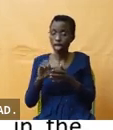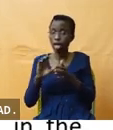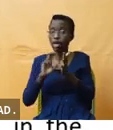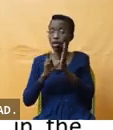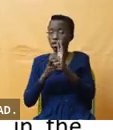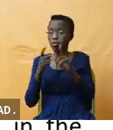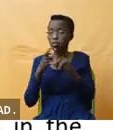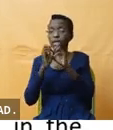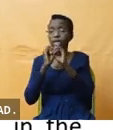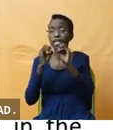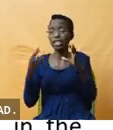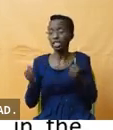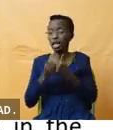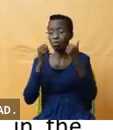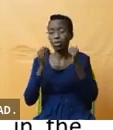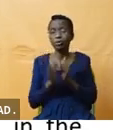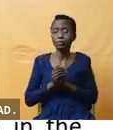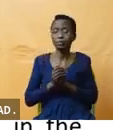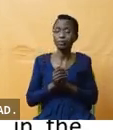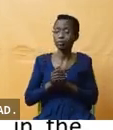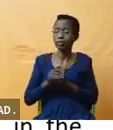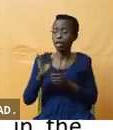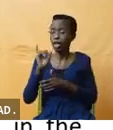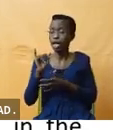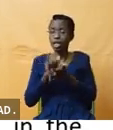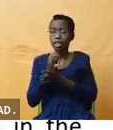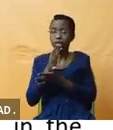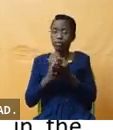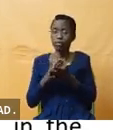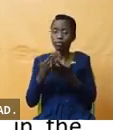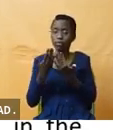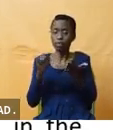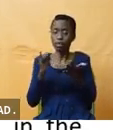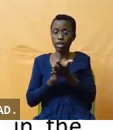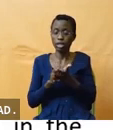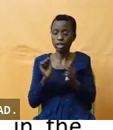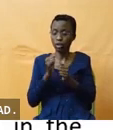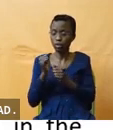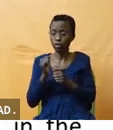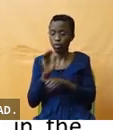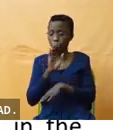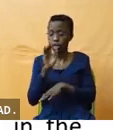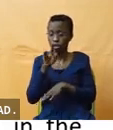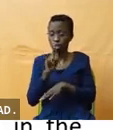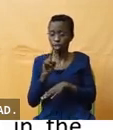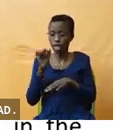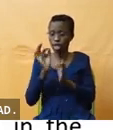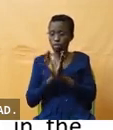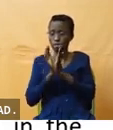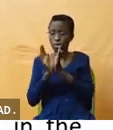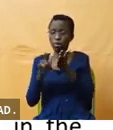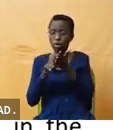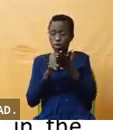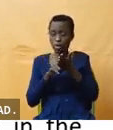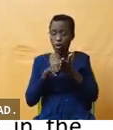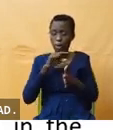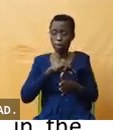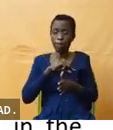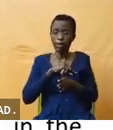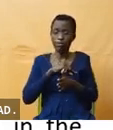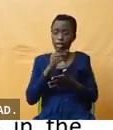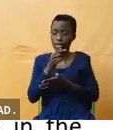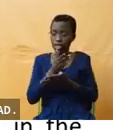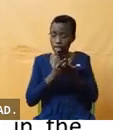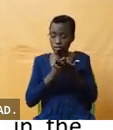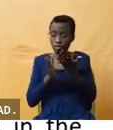the same. So those are some of the issues that, you ask yourself really, is public debt even benefiting some of these